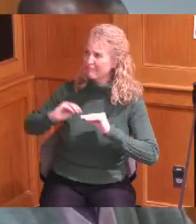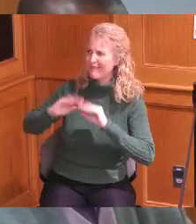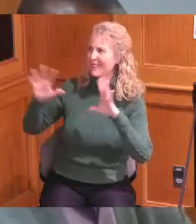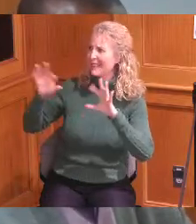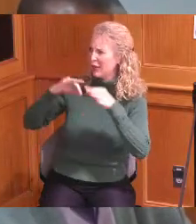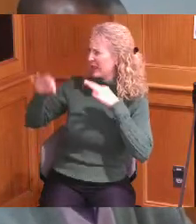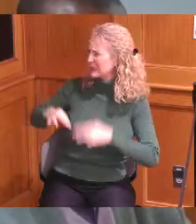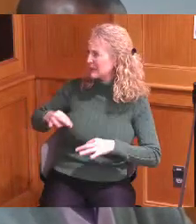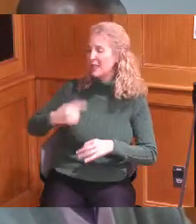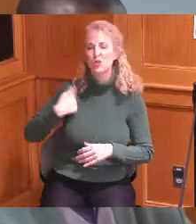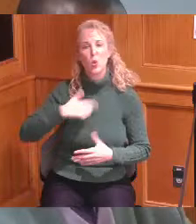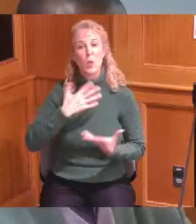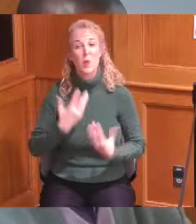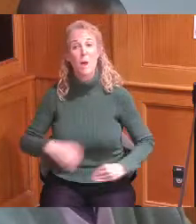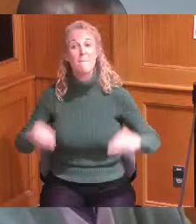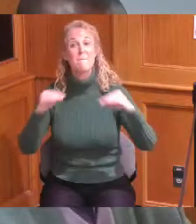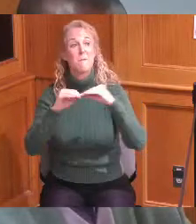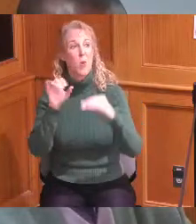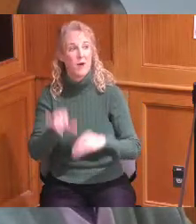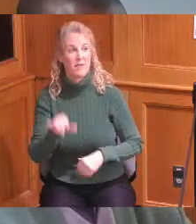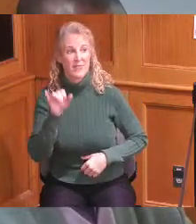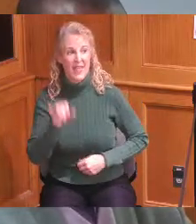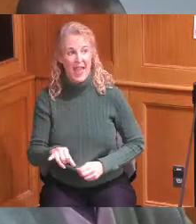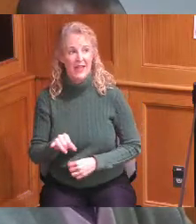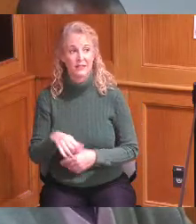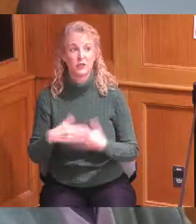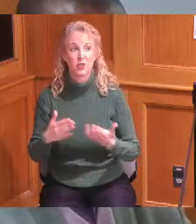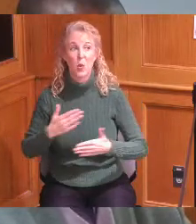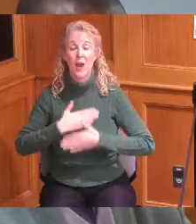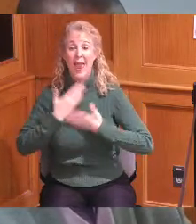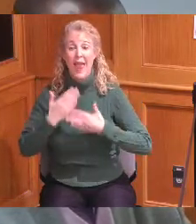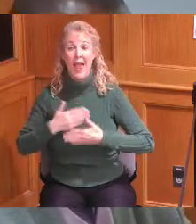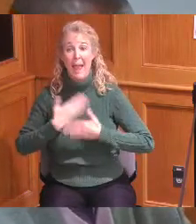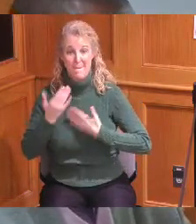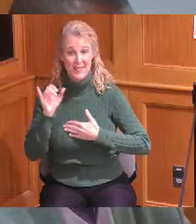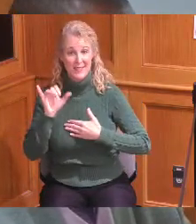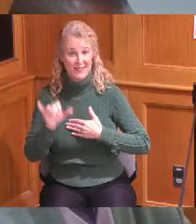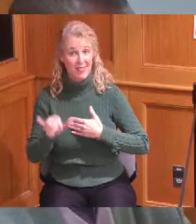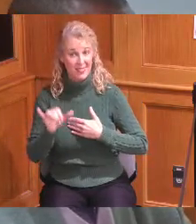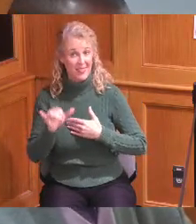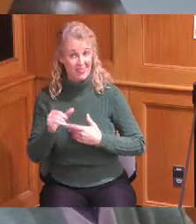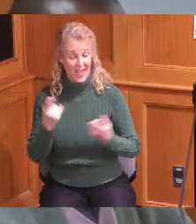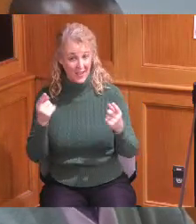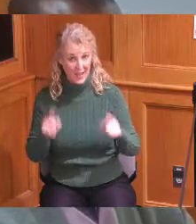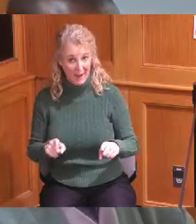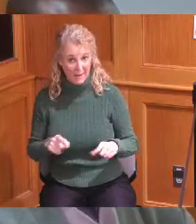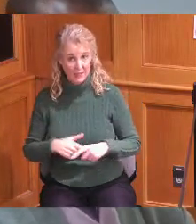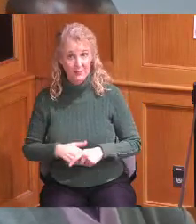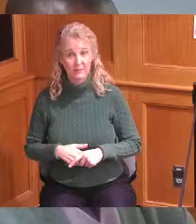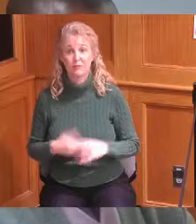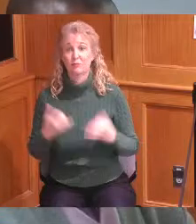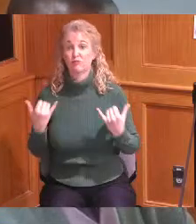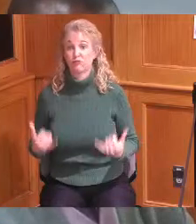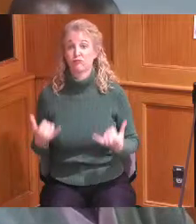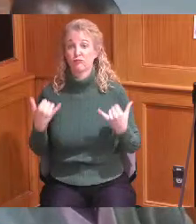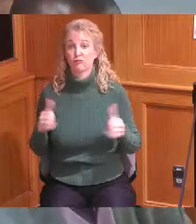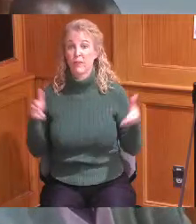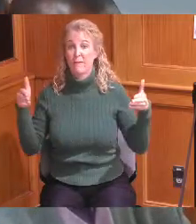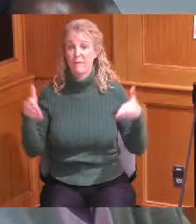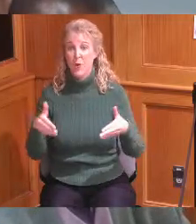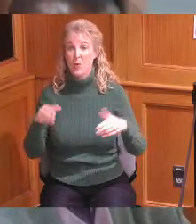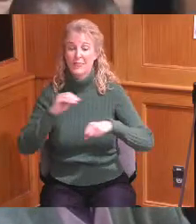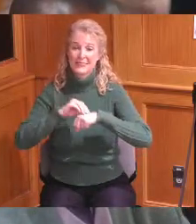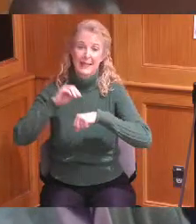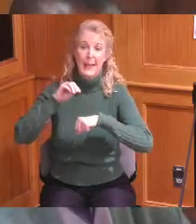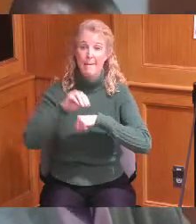want to do more of that. And so we're happy that that's the outcome that comes. So today we're going to focus on the